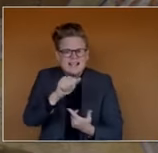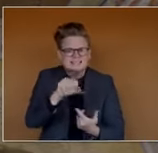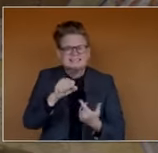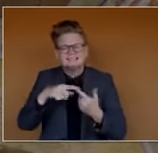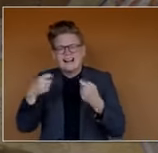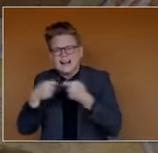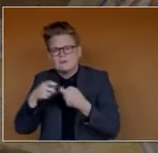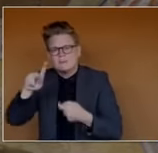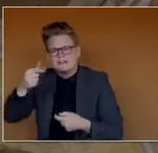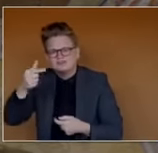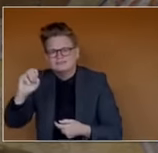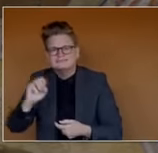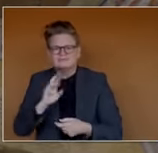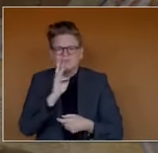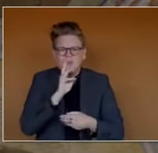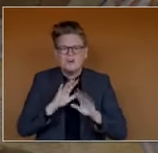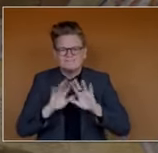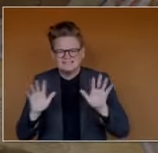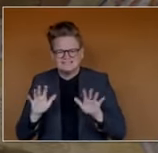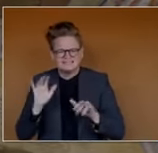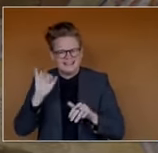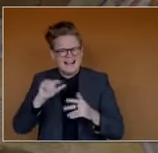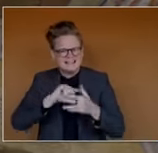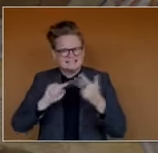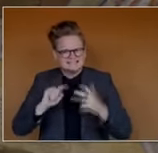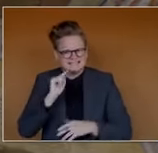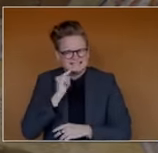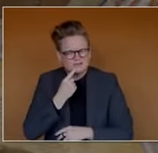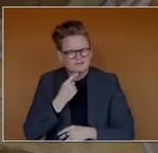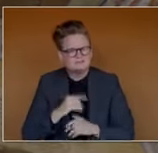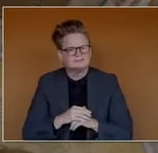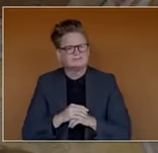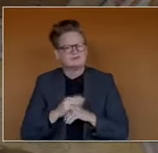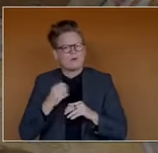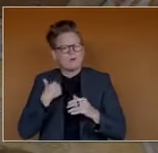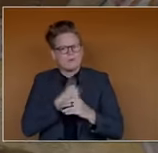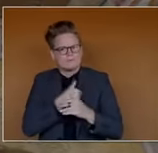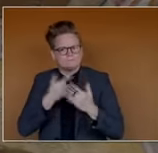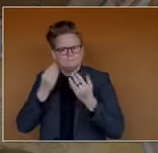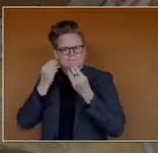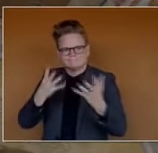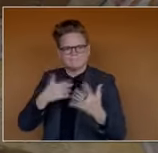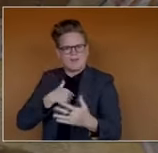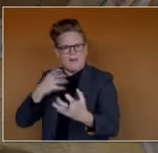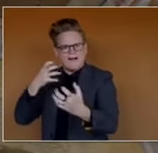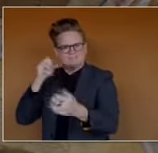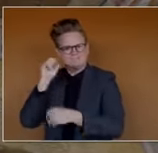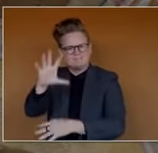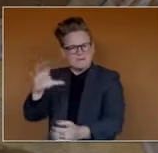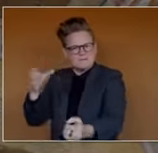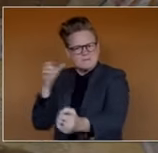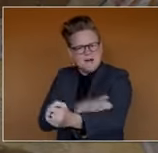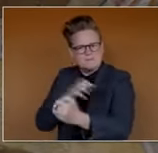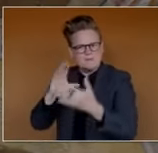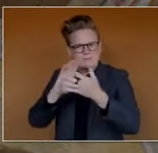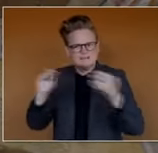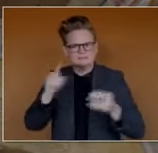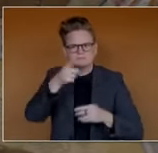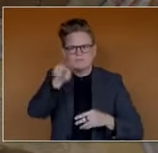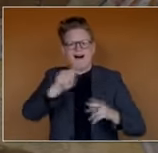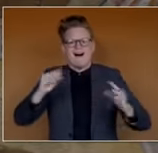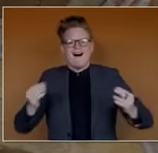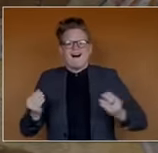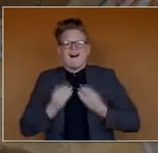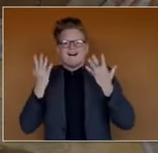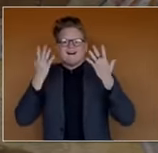And we think it's really important to send a powerful message today about the importance of being able to find